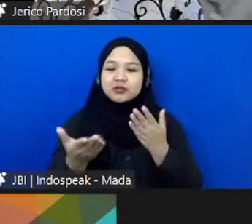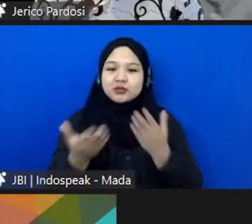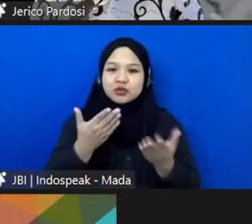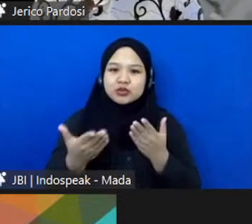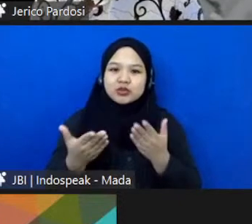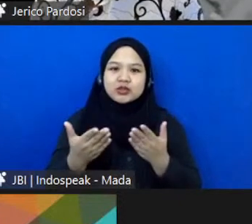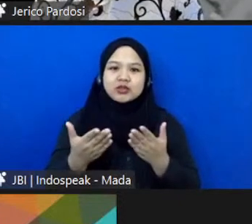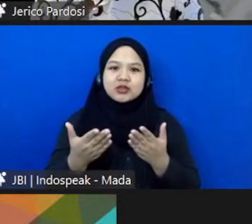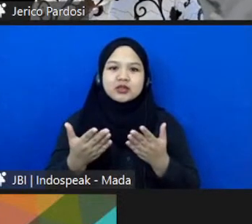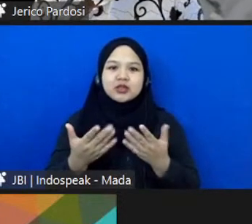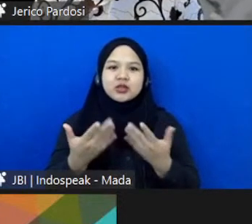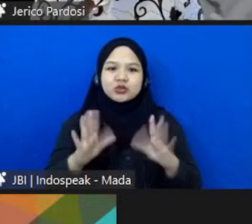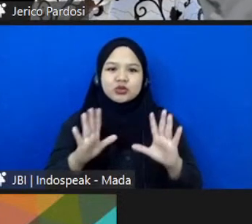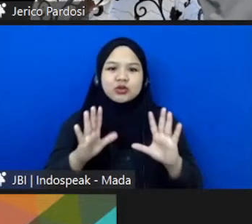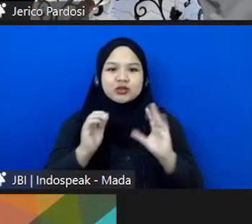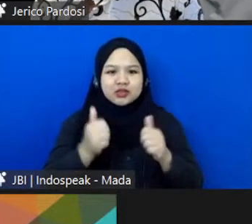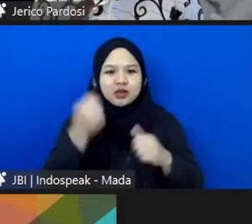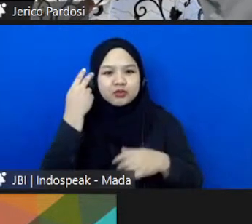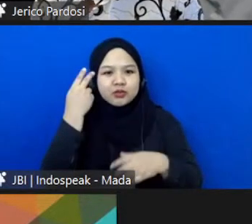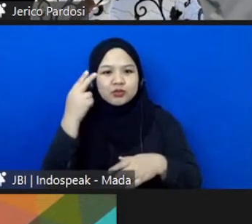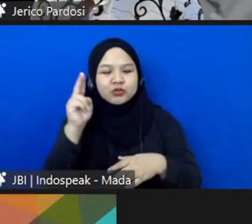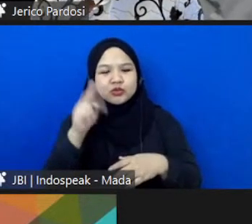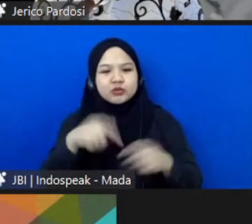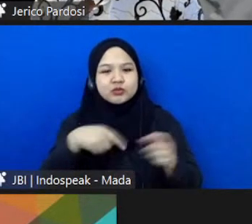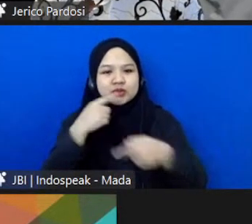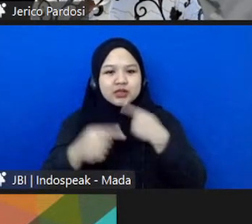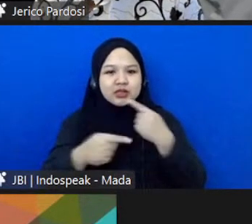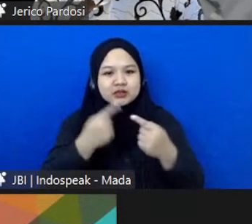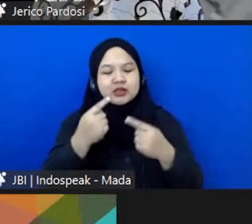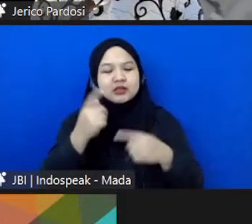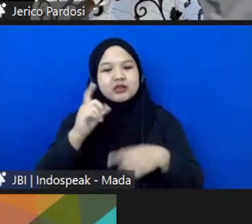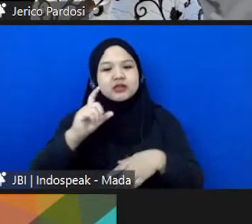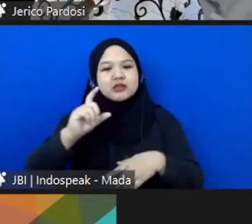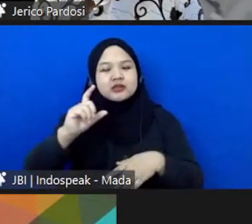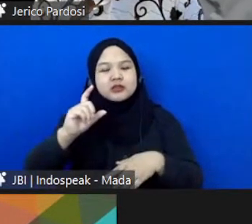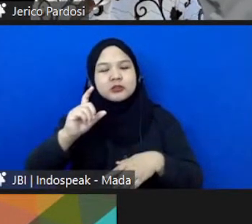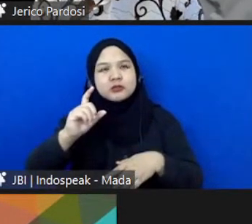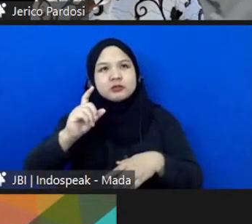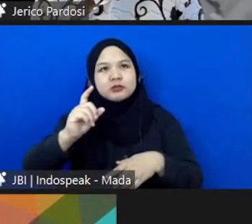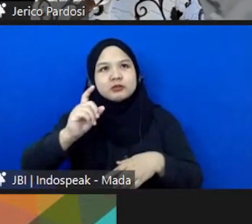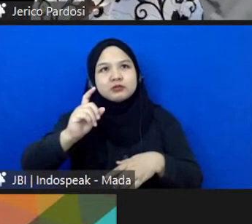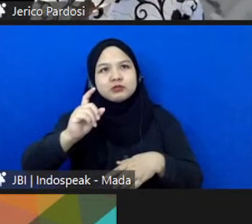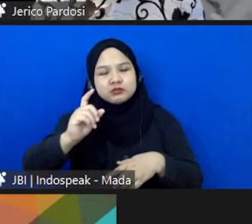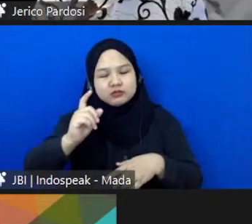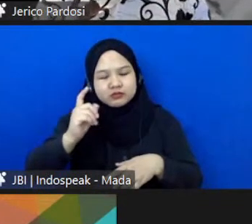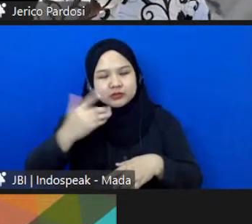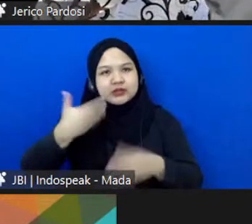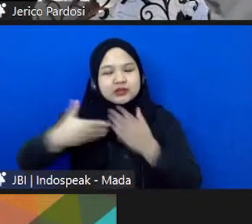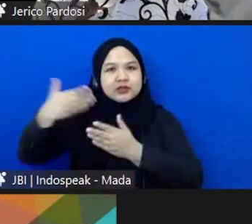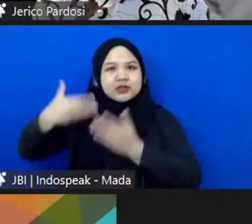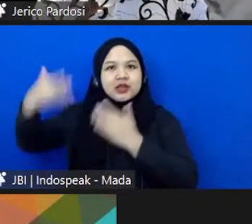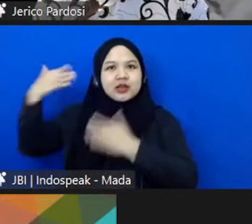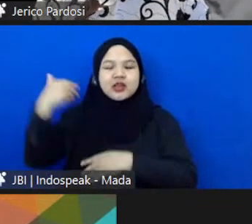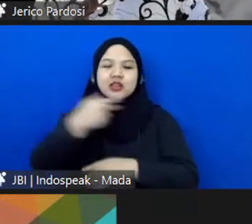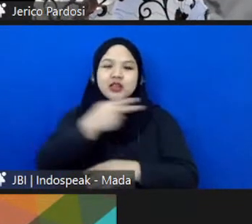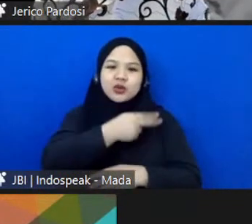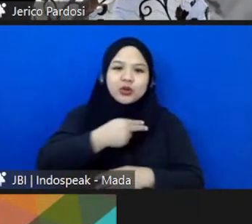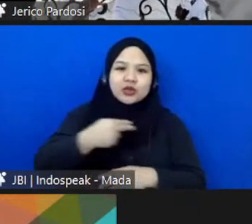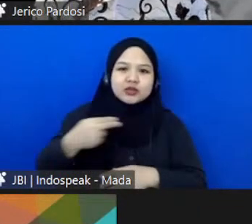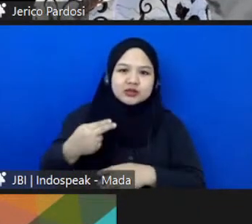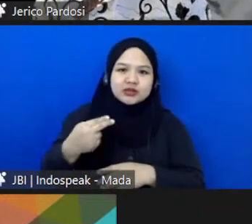better equipped to answer this as a historian of Indonesian medical field. I